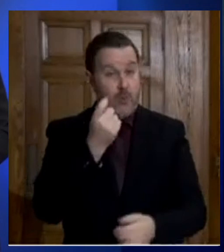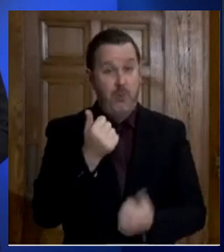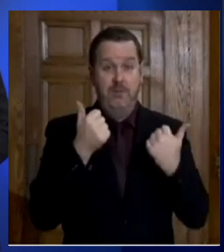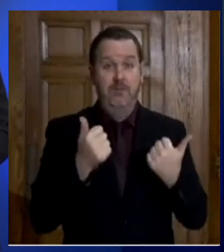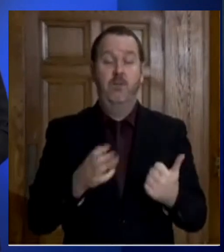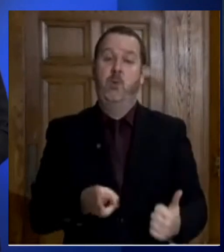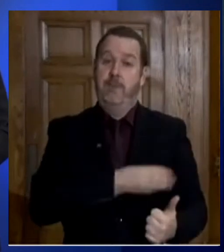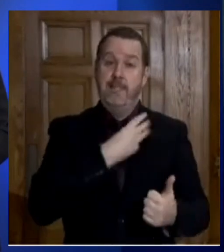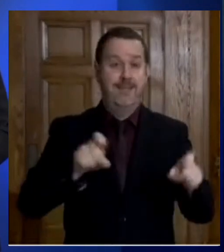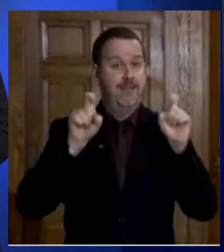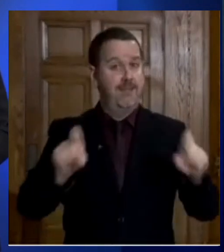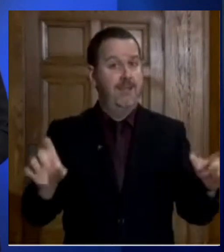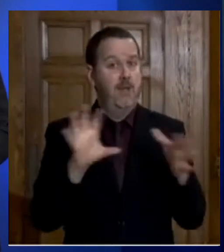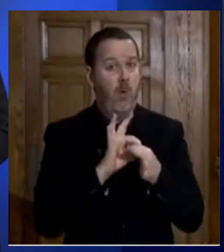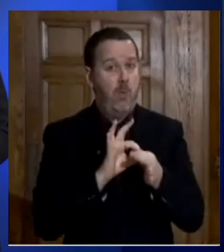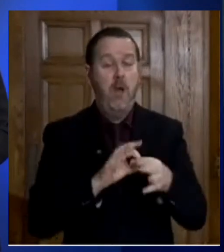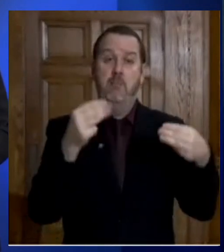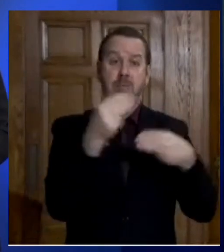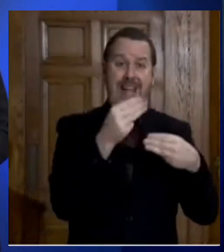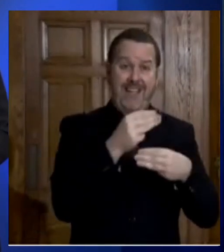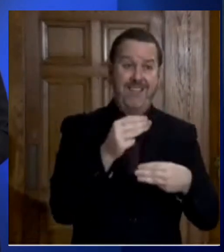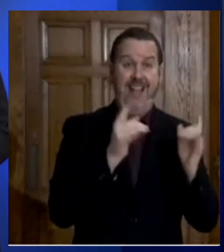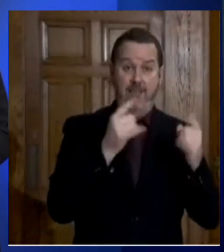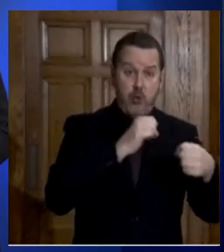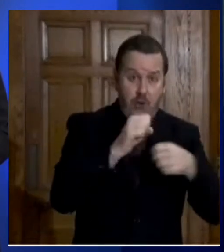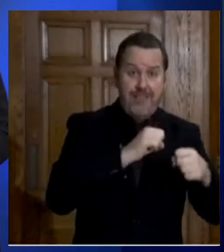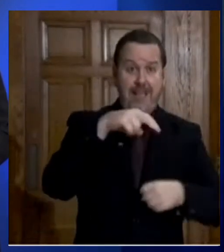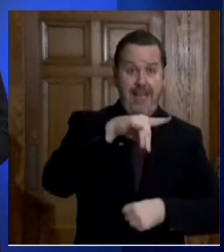home, protect our NHS and save lives.